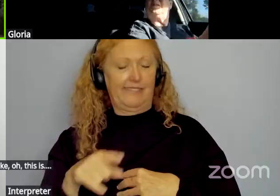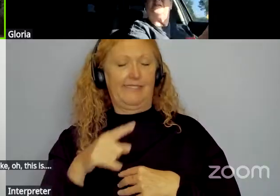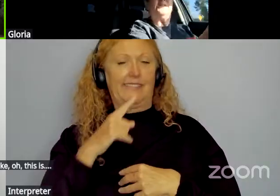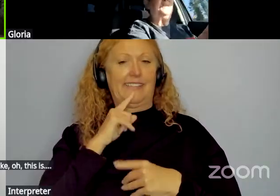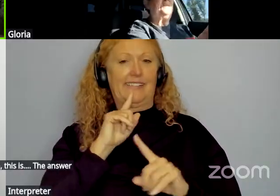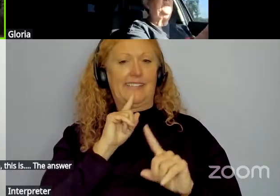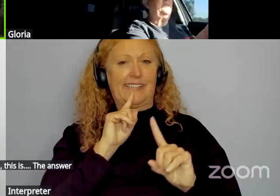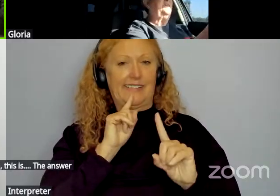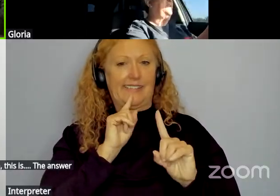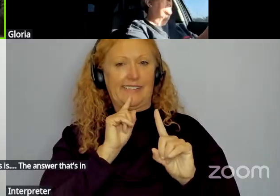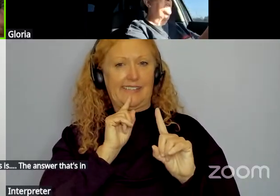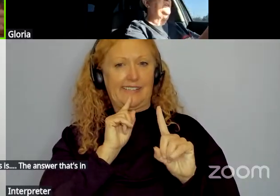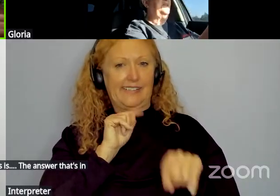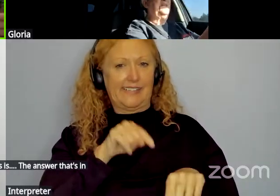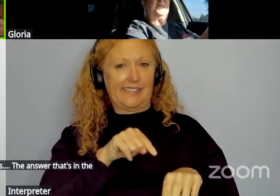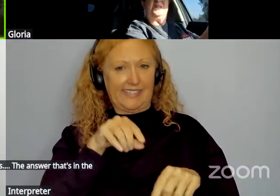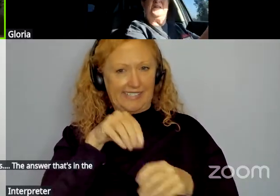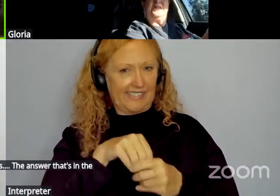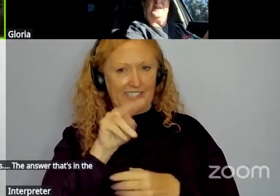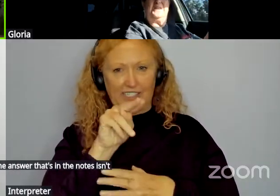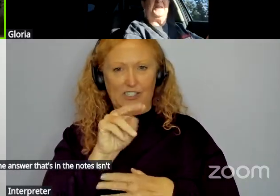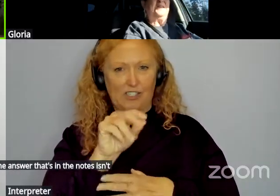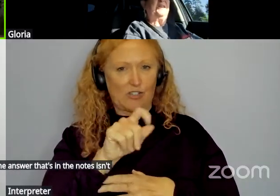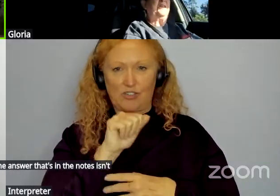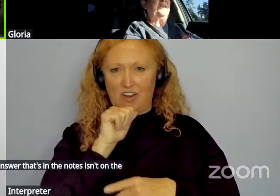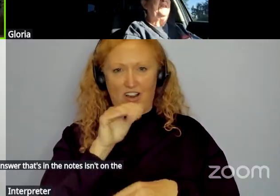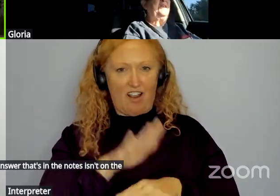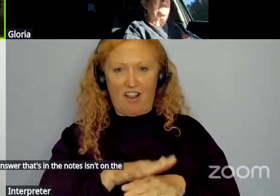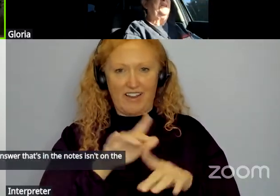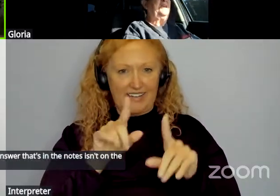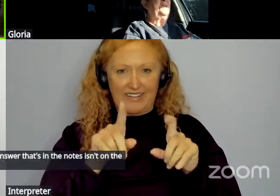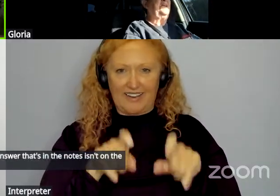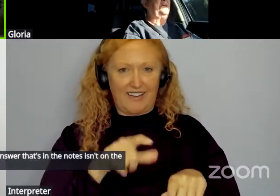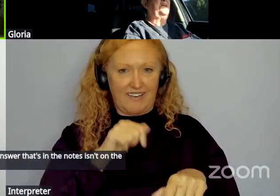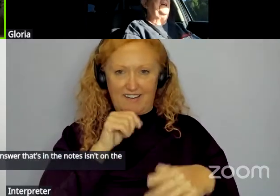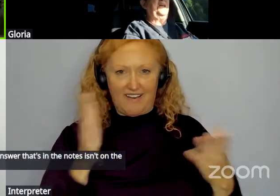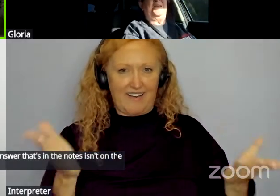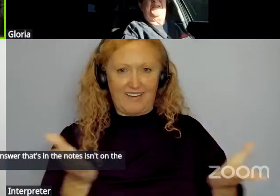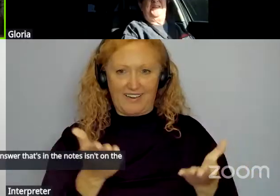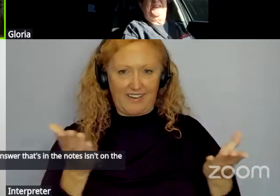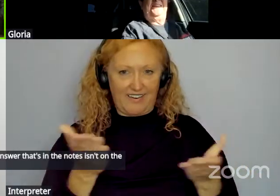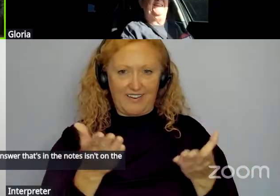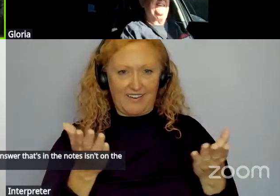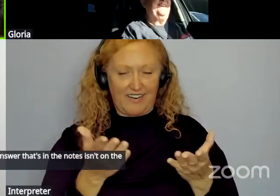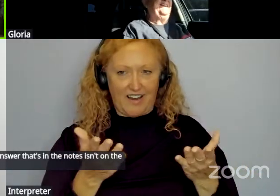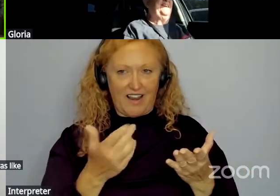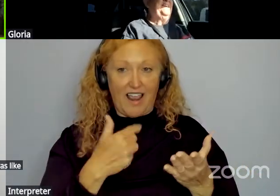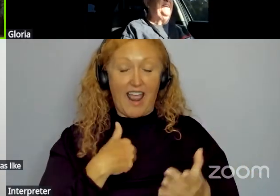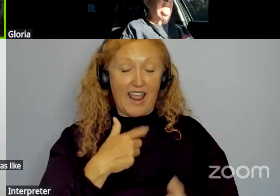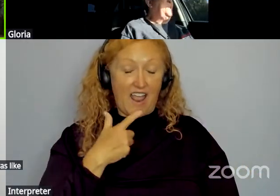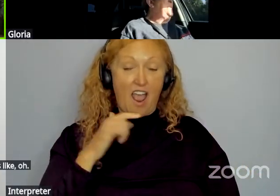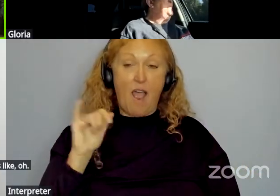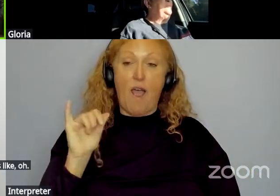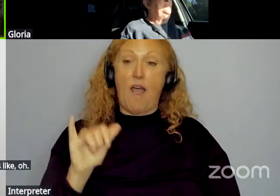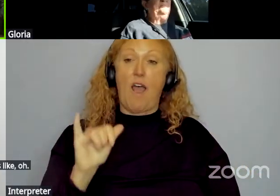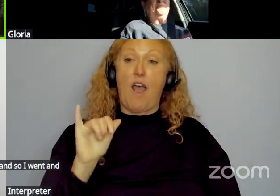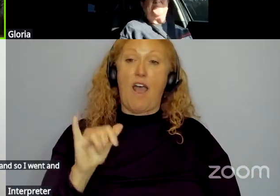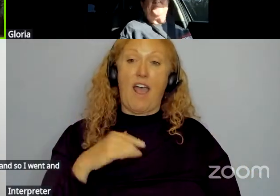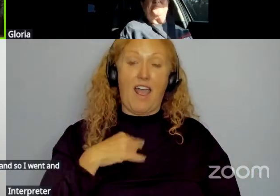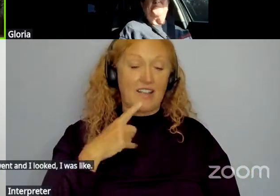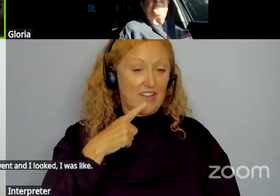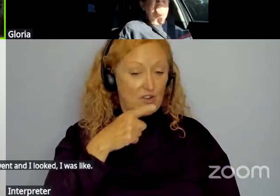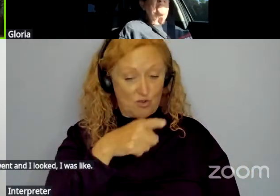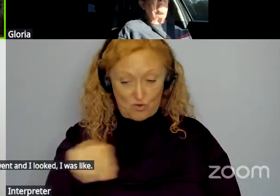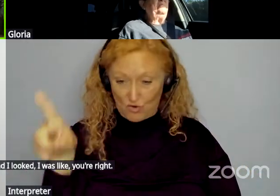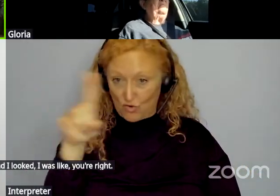answer that's in the notes isn't on the test. It's not here. I was like, oh, and so I went and I looked. I was like, you're right.